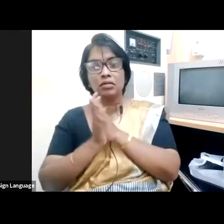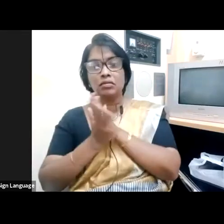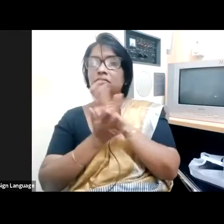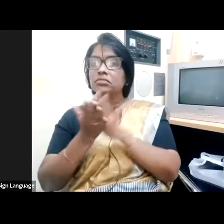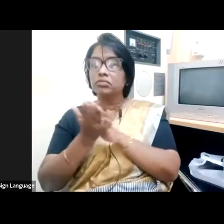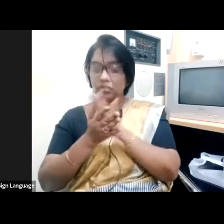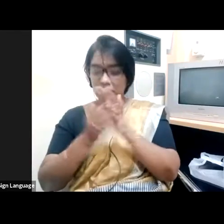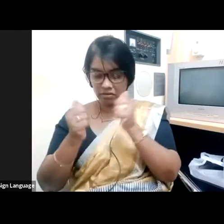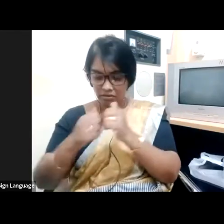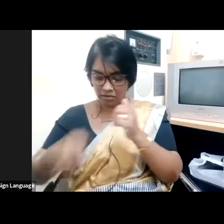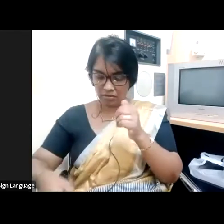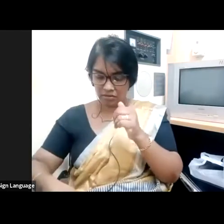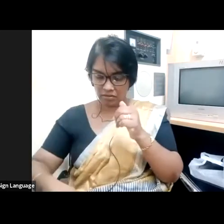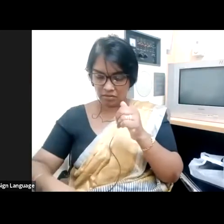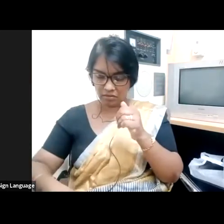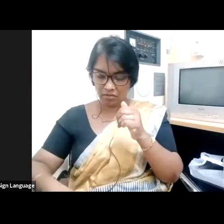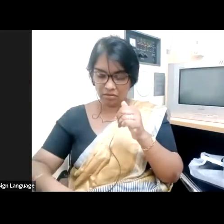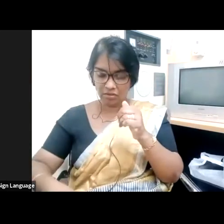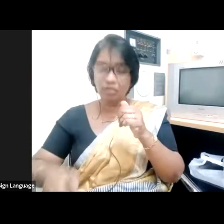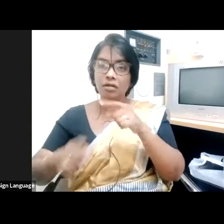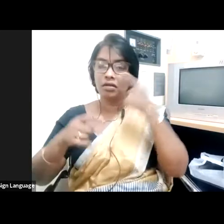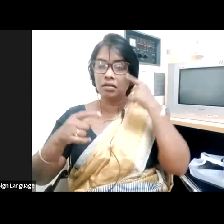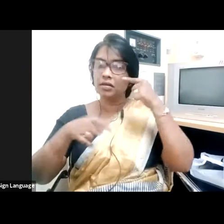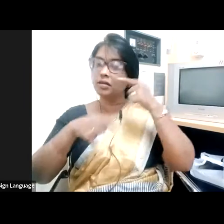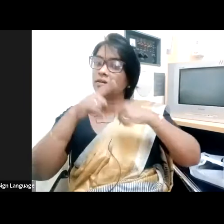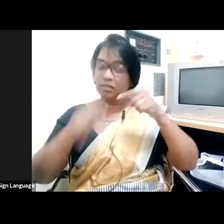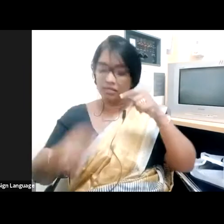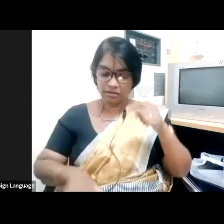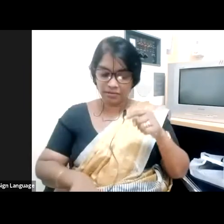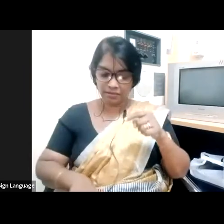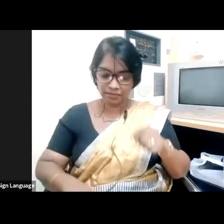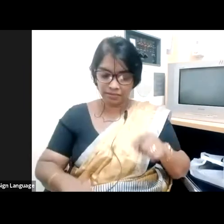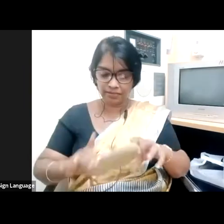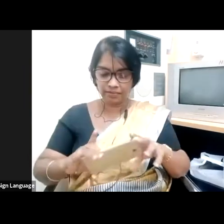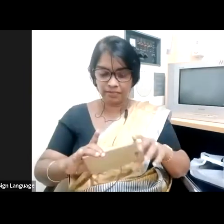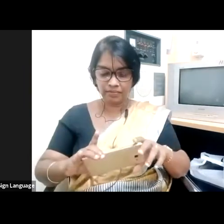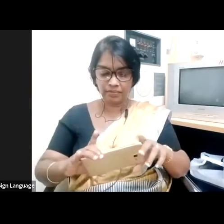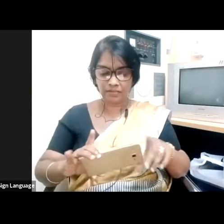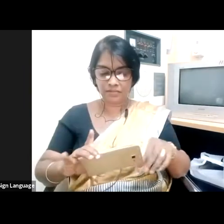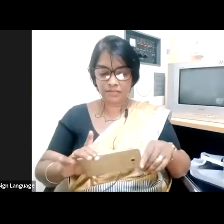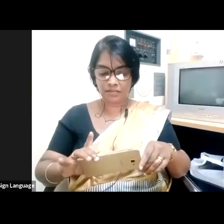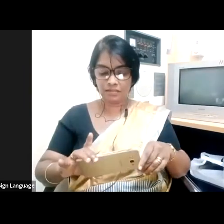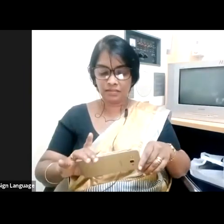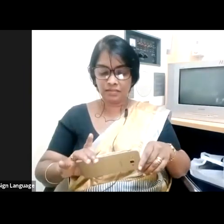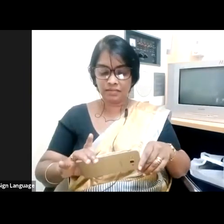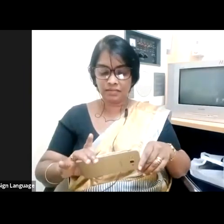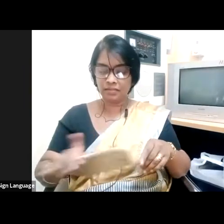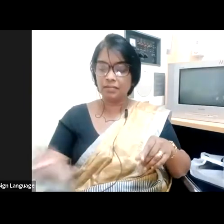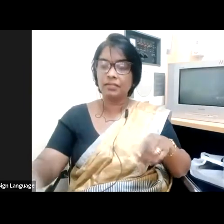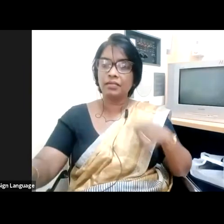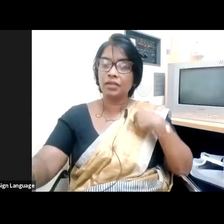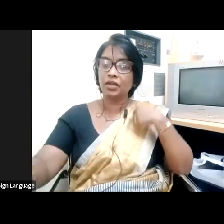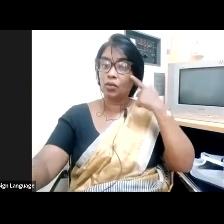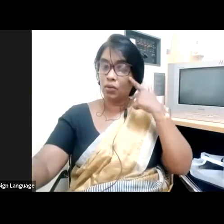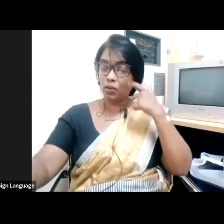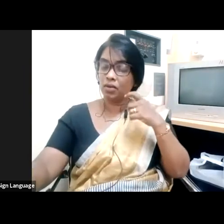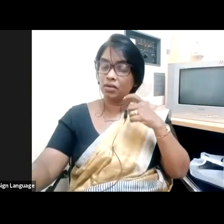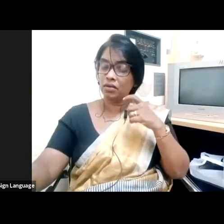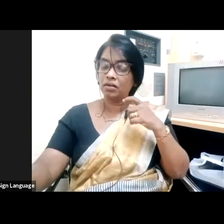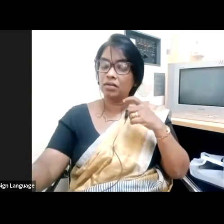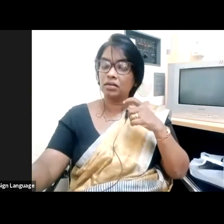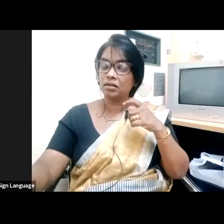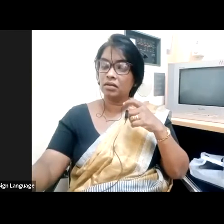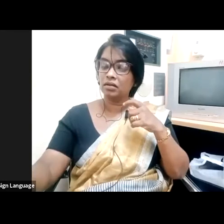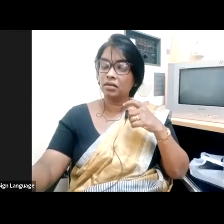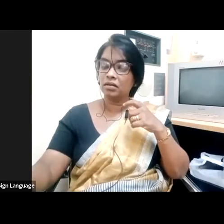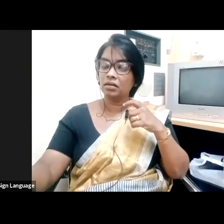of these targets, as we know, are within the fourth industrial revolution. And Fadil, you talked about